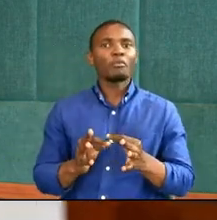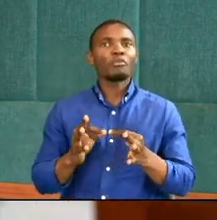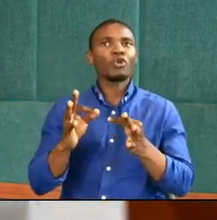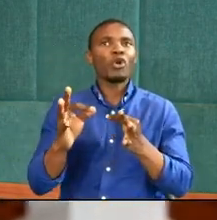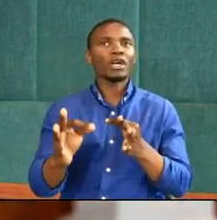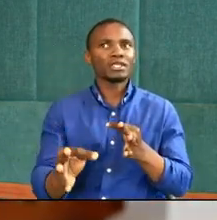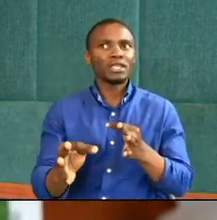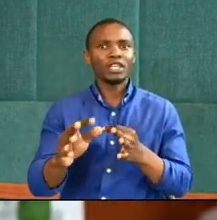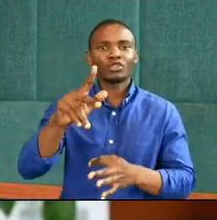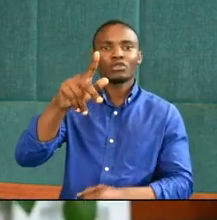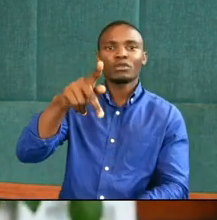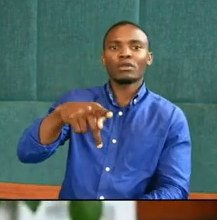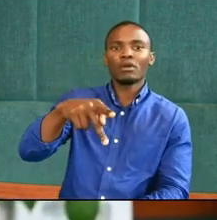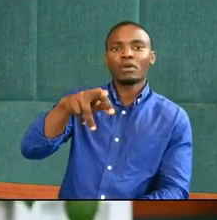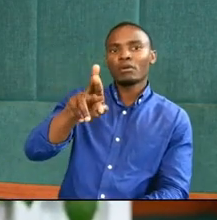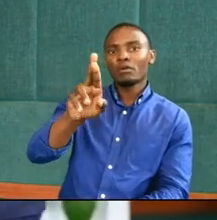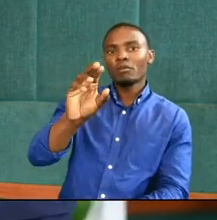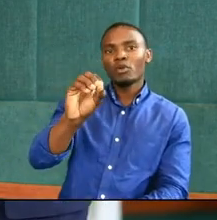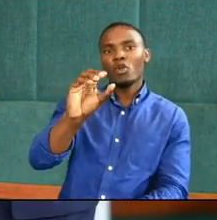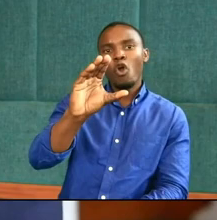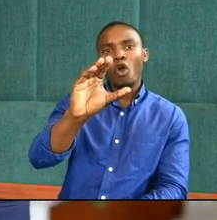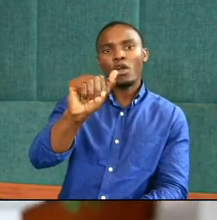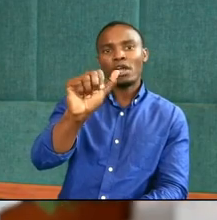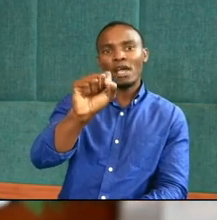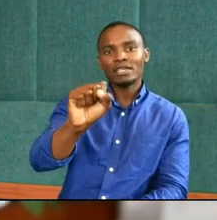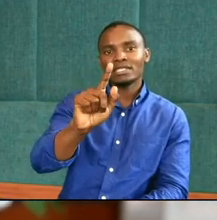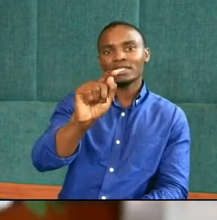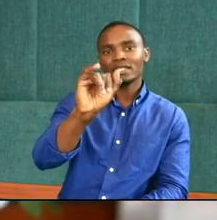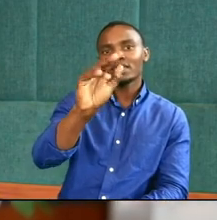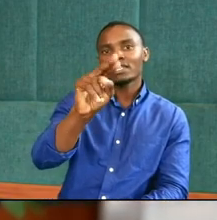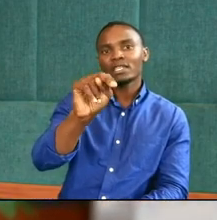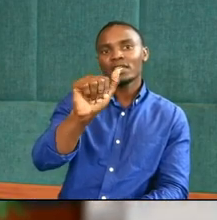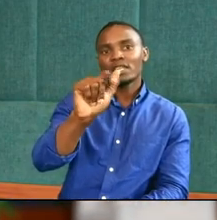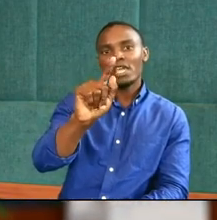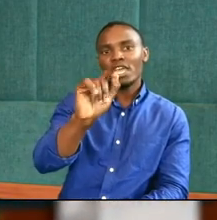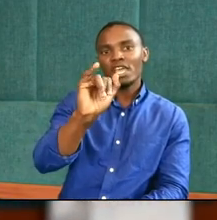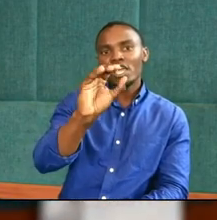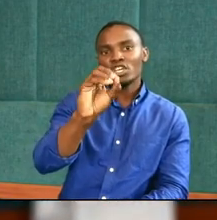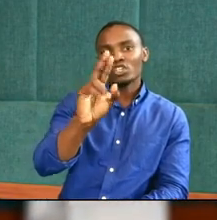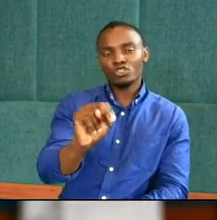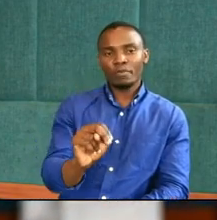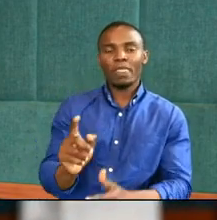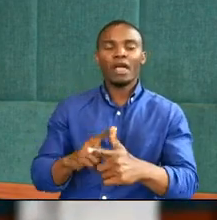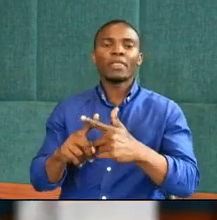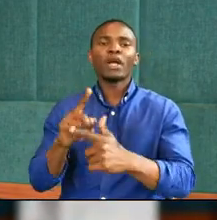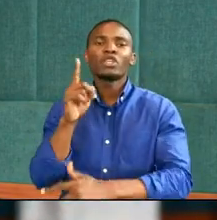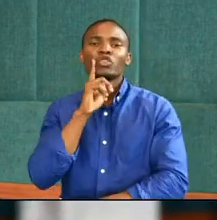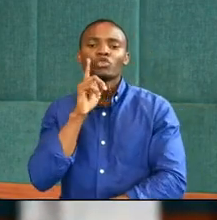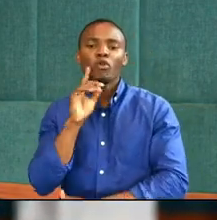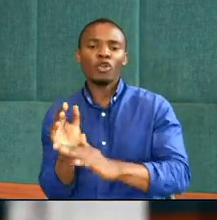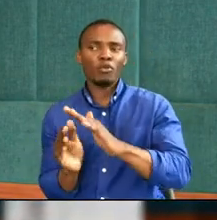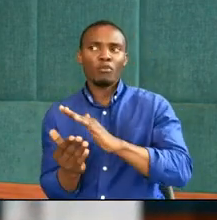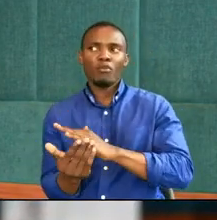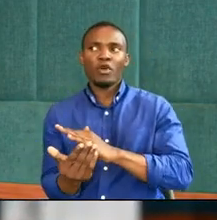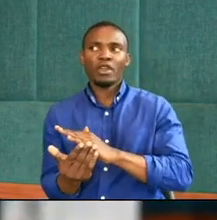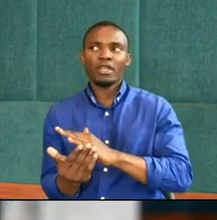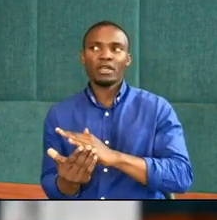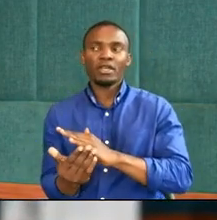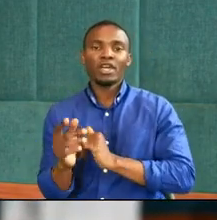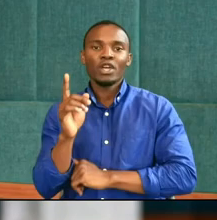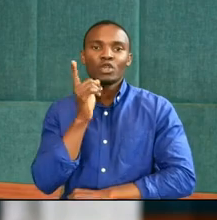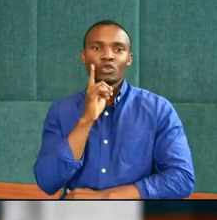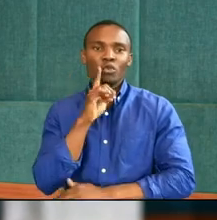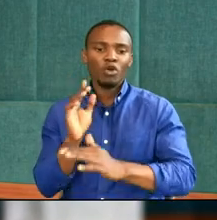You remember that big one? And then tomorrow morning, you don't want to miss tomorrow morning, call me Peter. Mm-hmm. That's what I'm going to pick up tomorrow